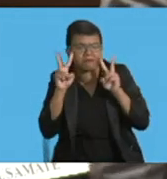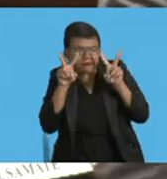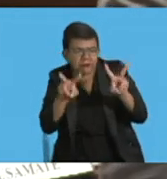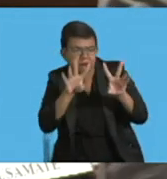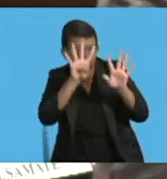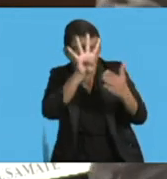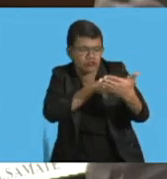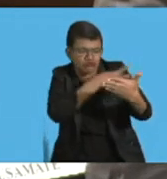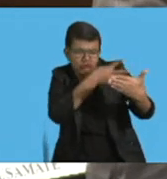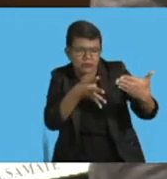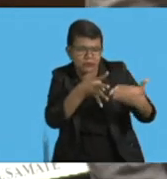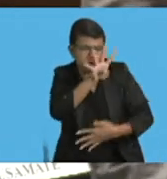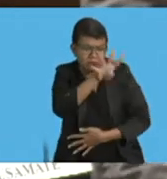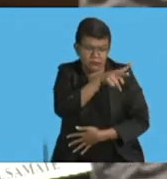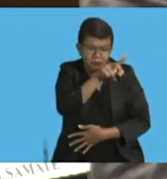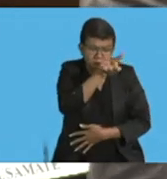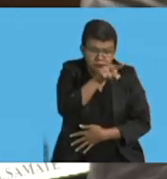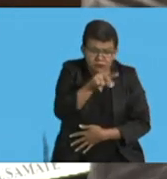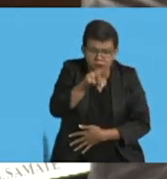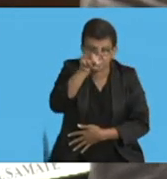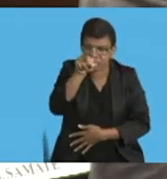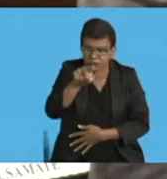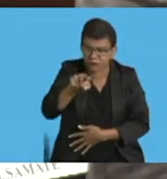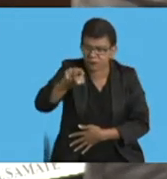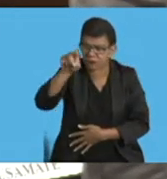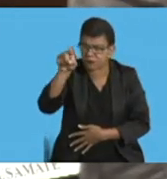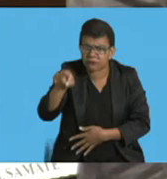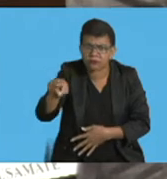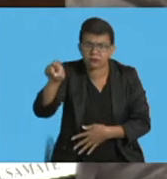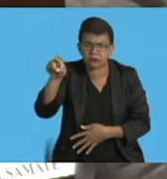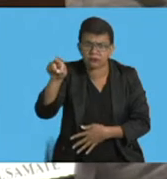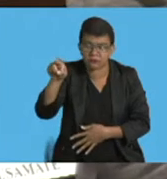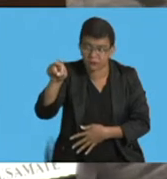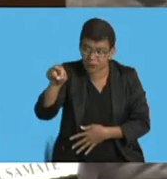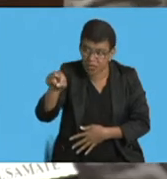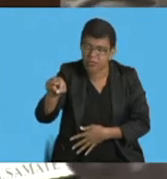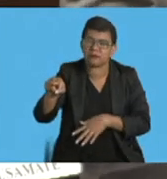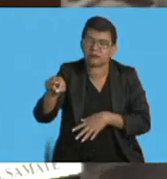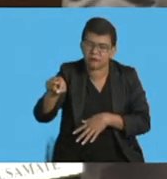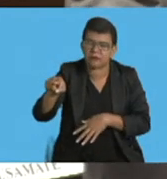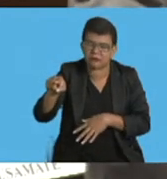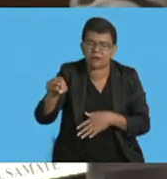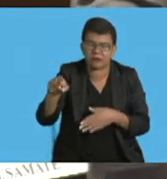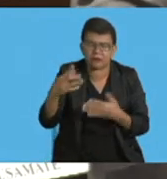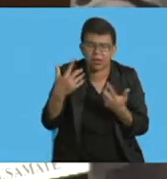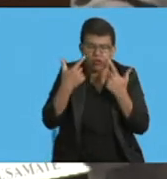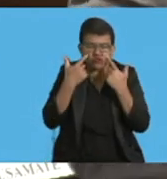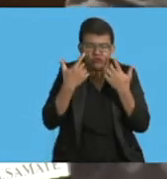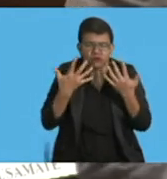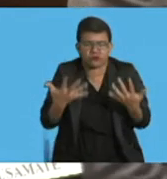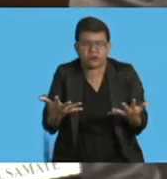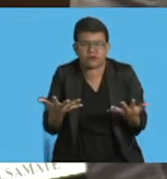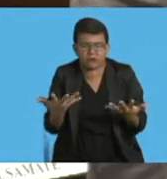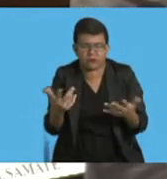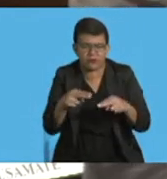market, Mr. Speaker, sir. So, for example, Mr. Speaker, so the yield curve shows the spread between the yields for long-term and short-term